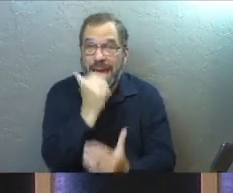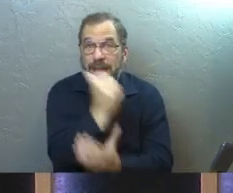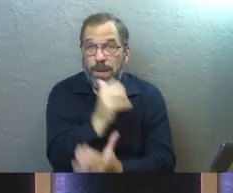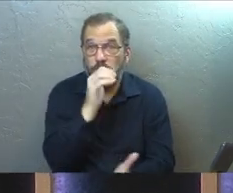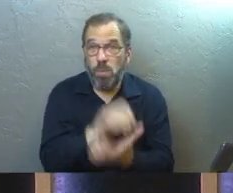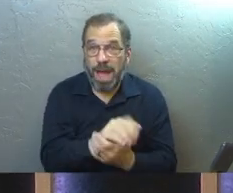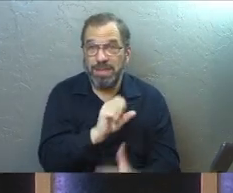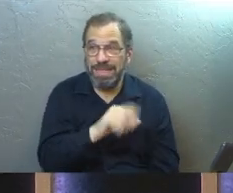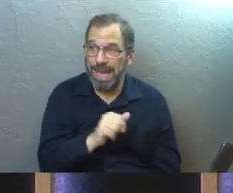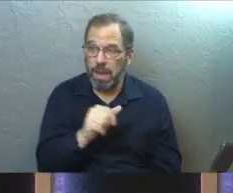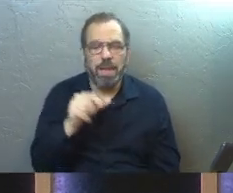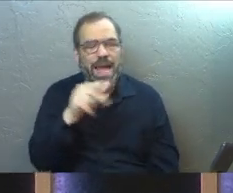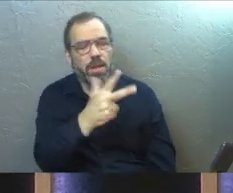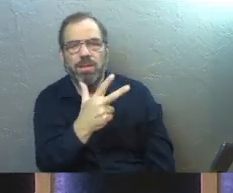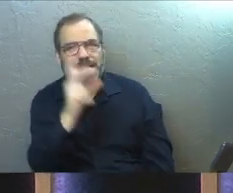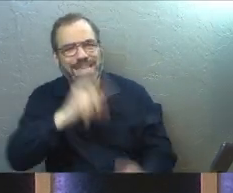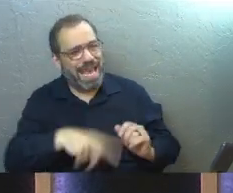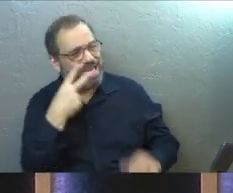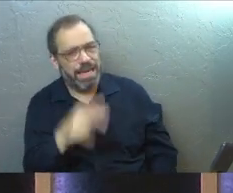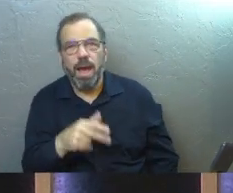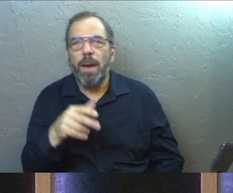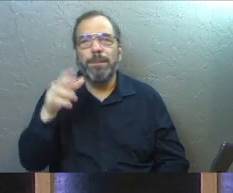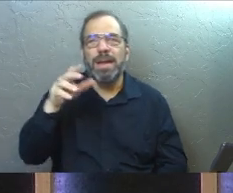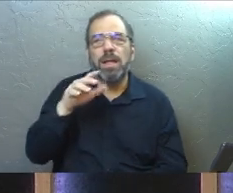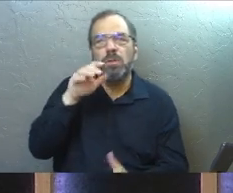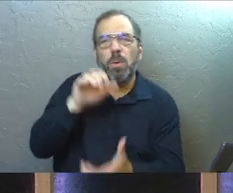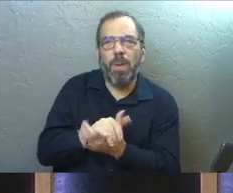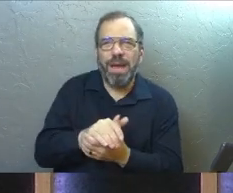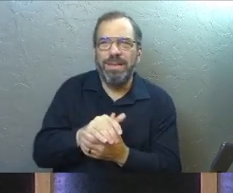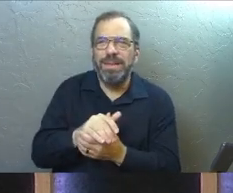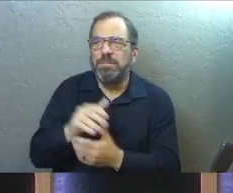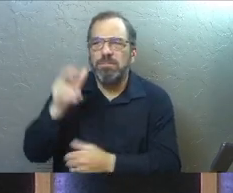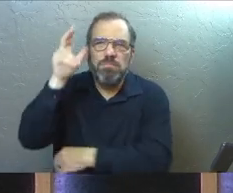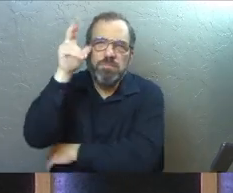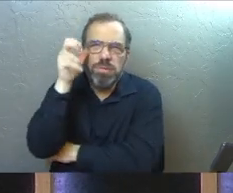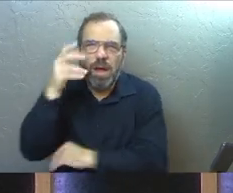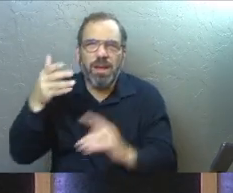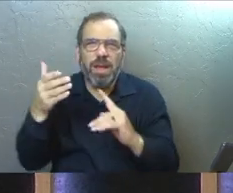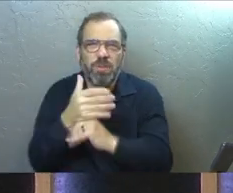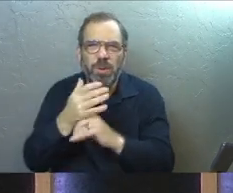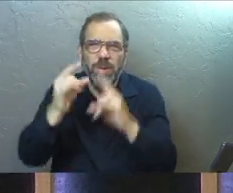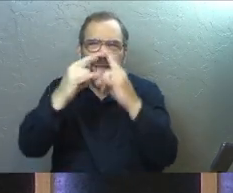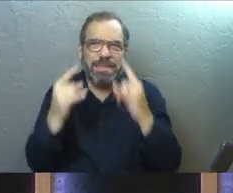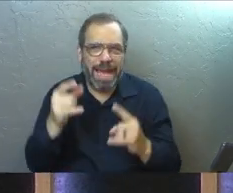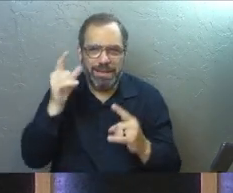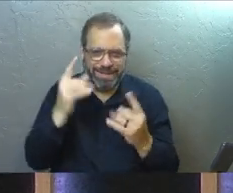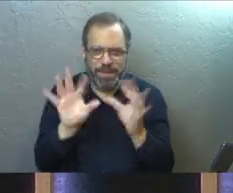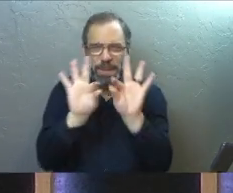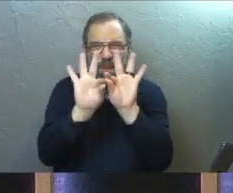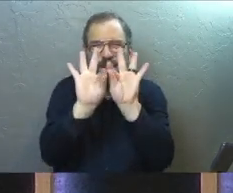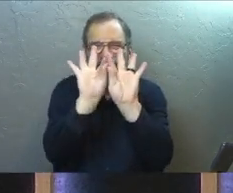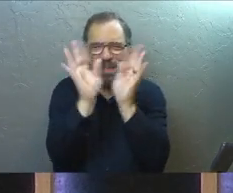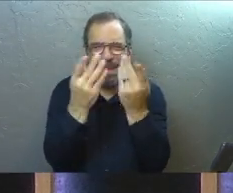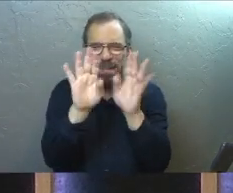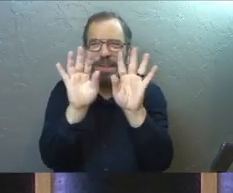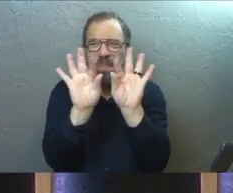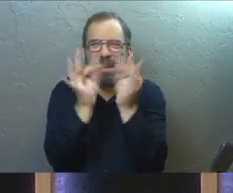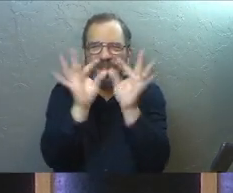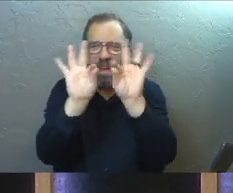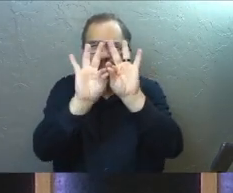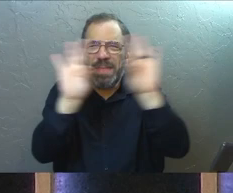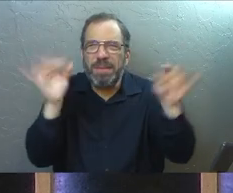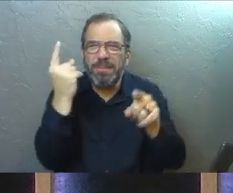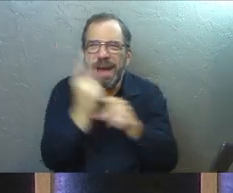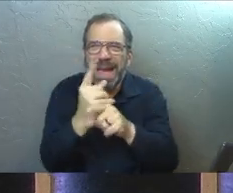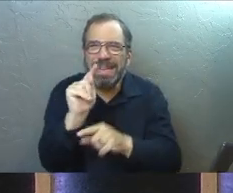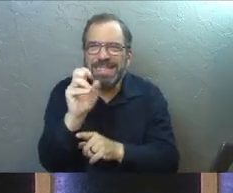inside the tent. They can't see her, but she's listening in because you can listen through tent material. Amen? So that all